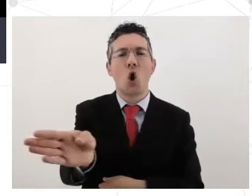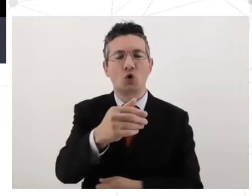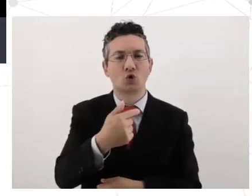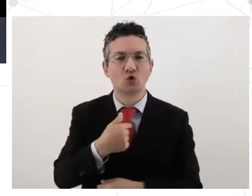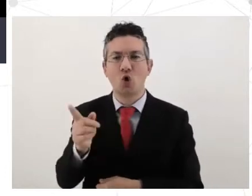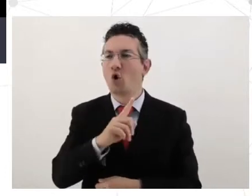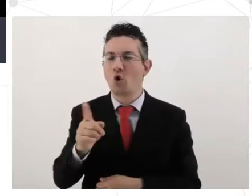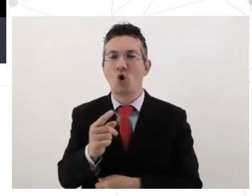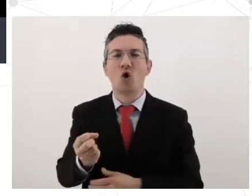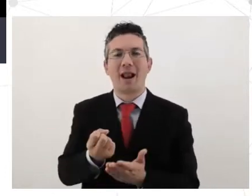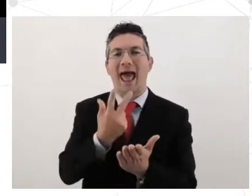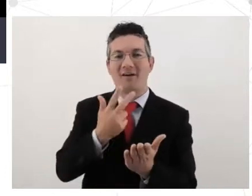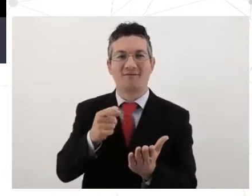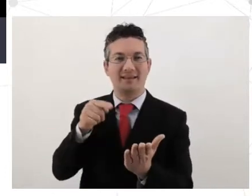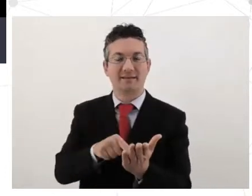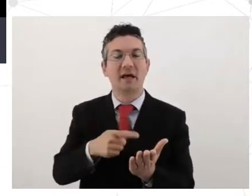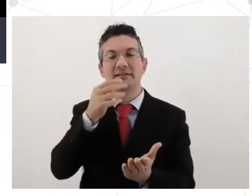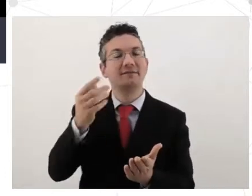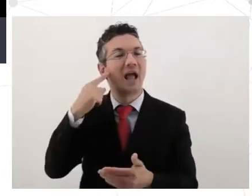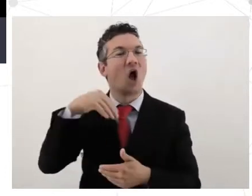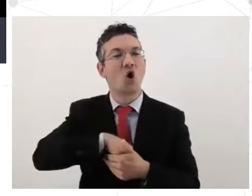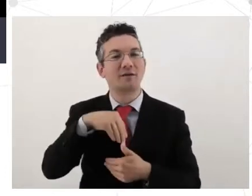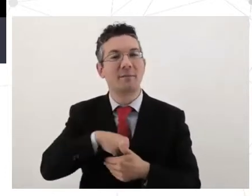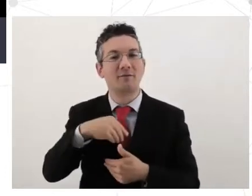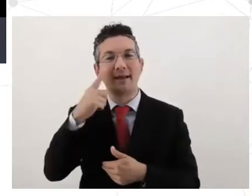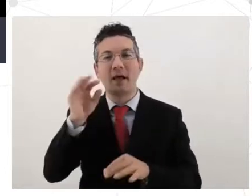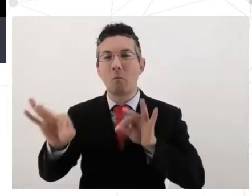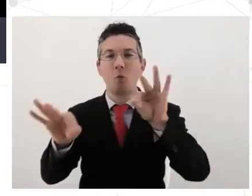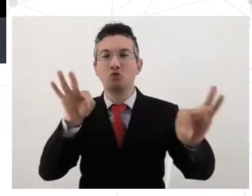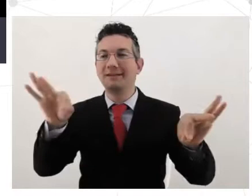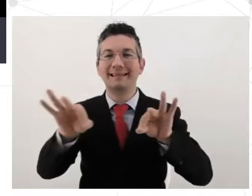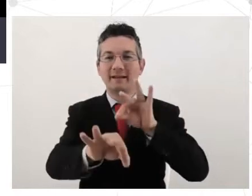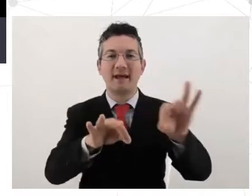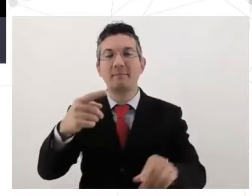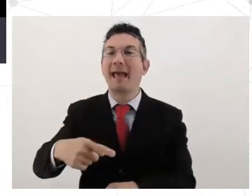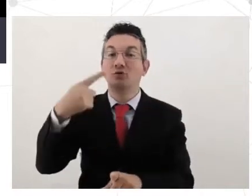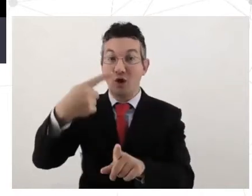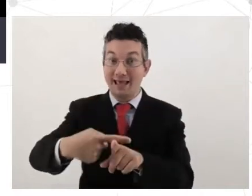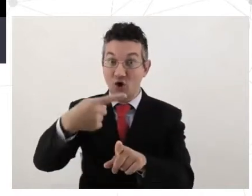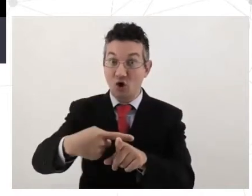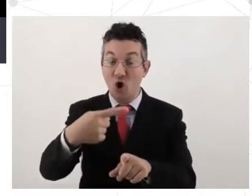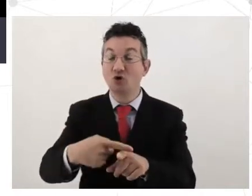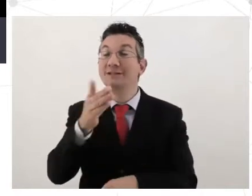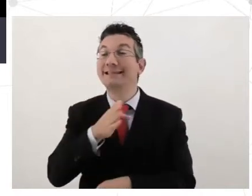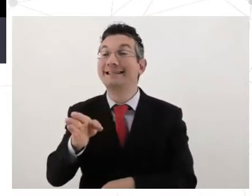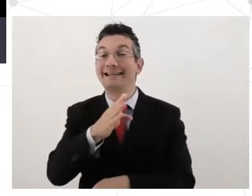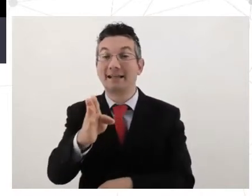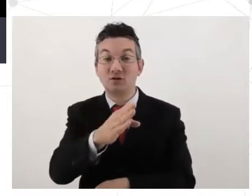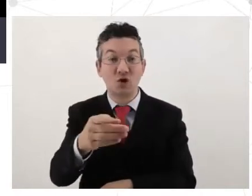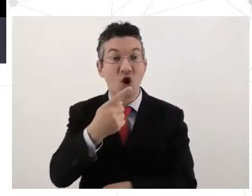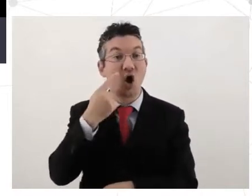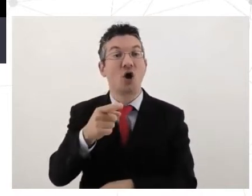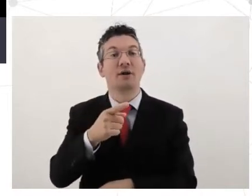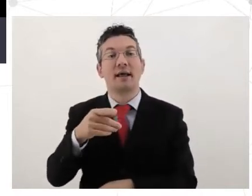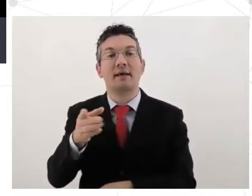of Soundscape, as you can tell. And we are excited at the way in which we can make it a beautiful listening experience. We're